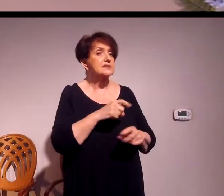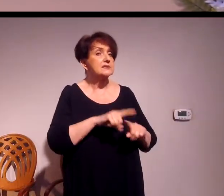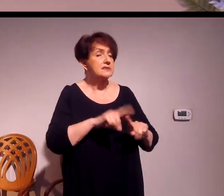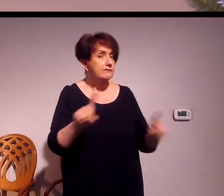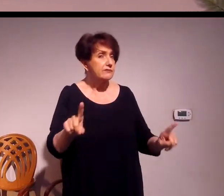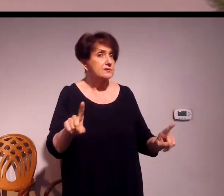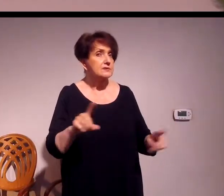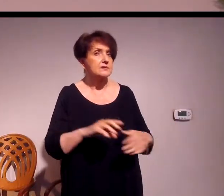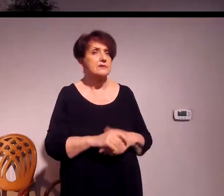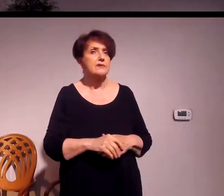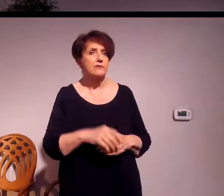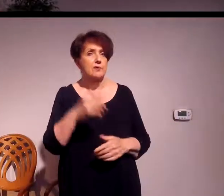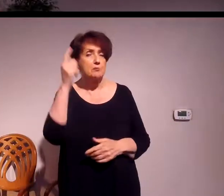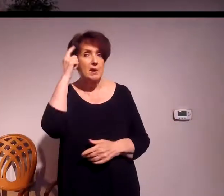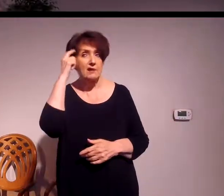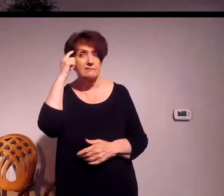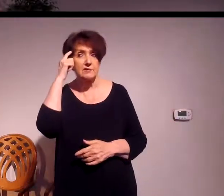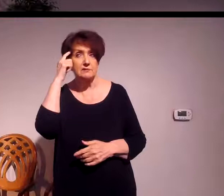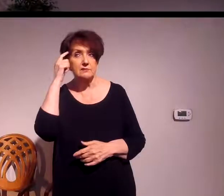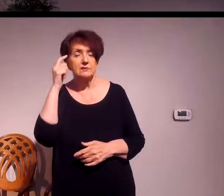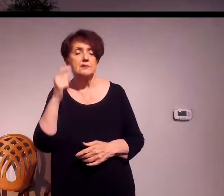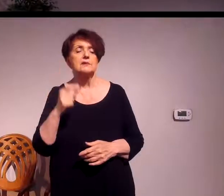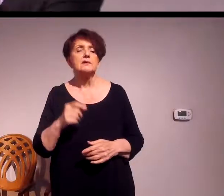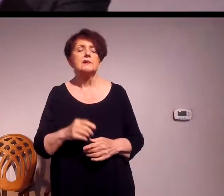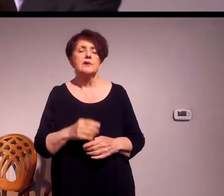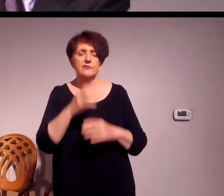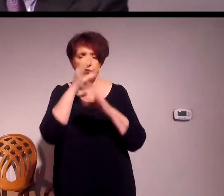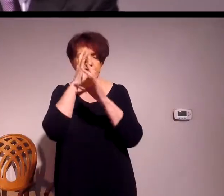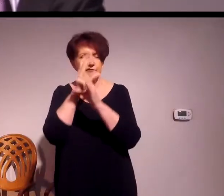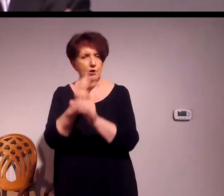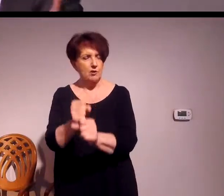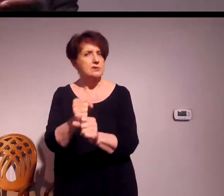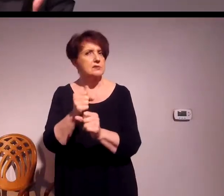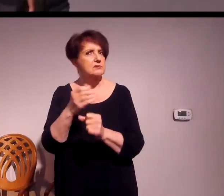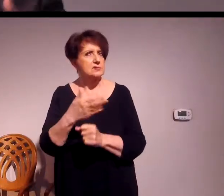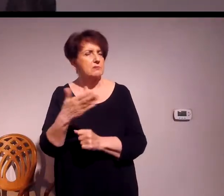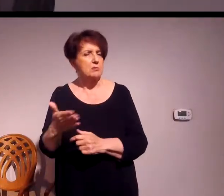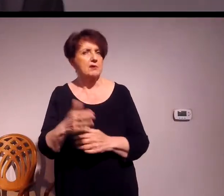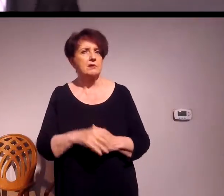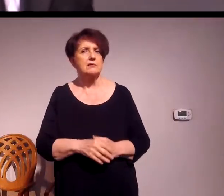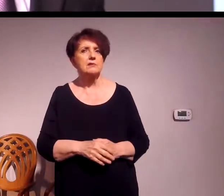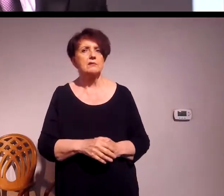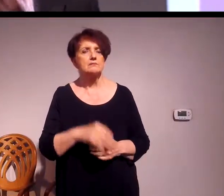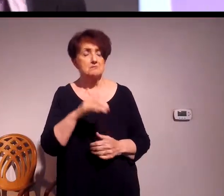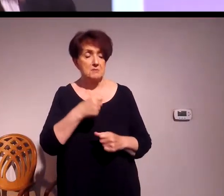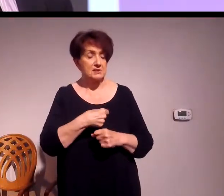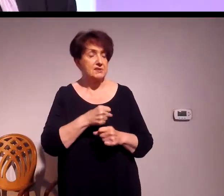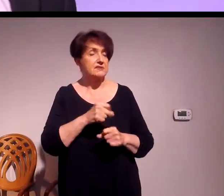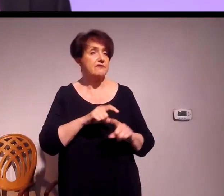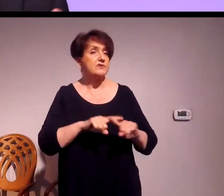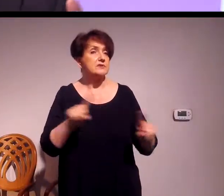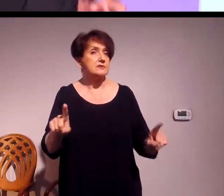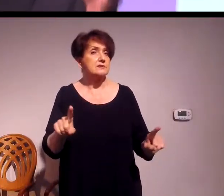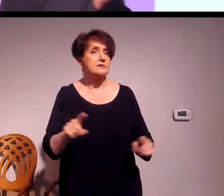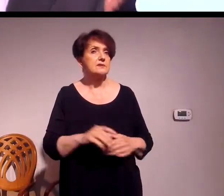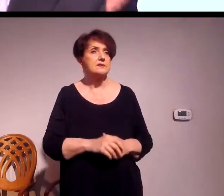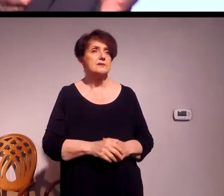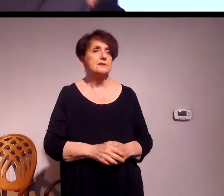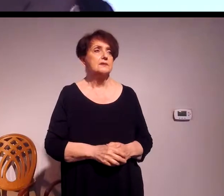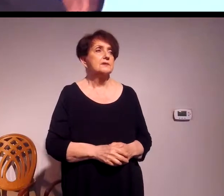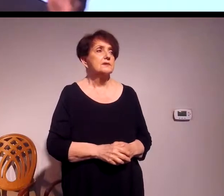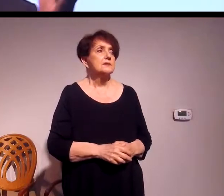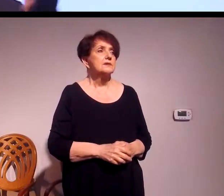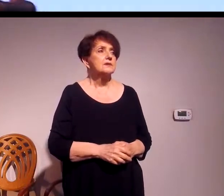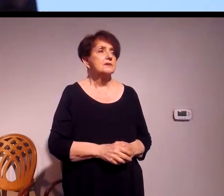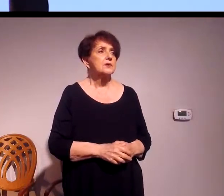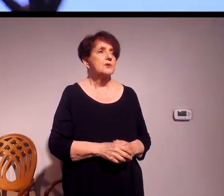are mindful, when we put our mind to something. And when we focus, that makes a difference. And one of the things that I think that we should focus on